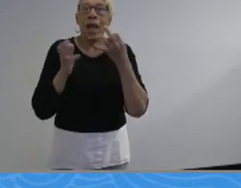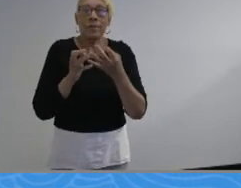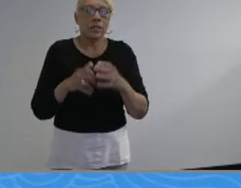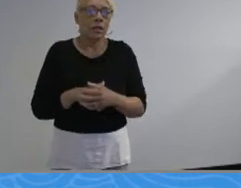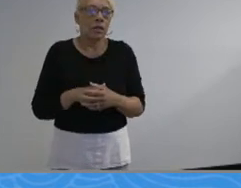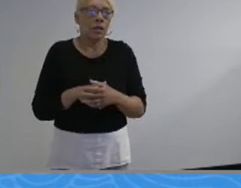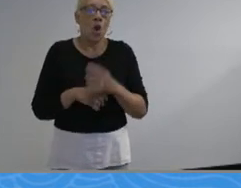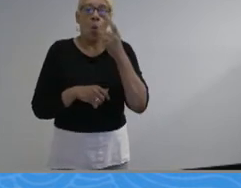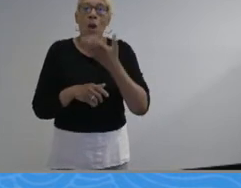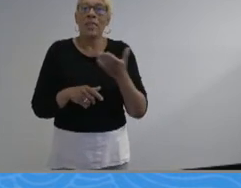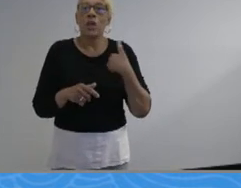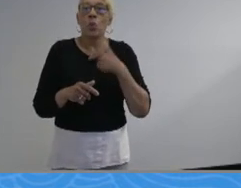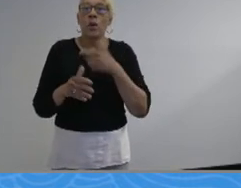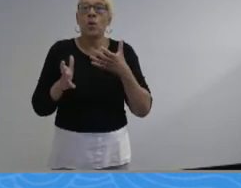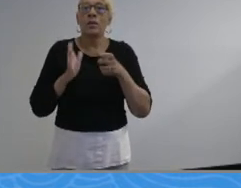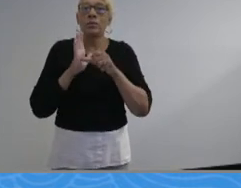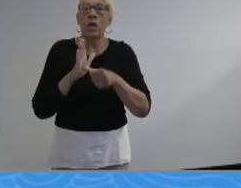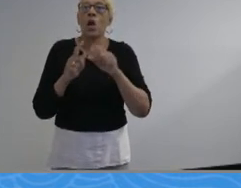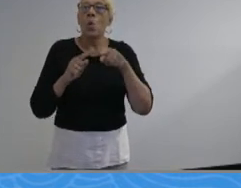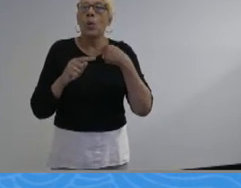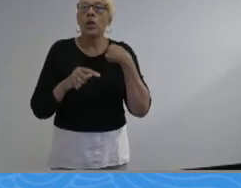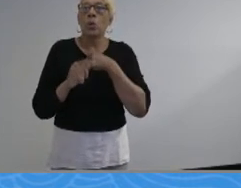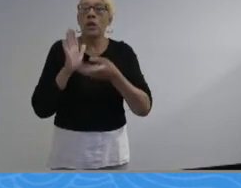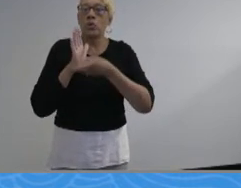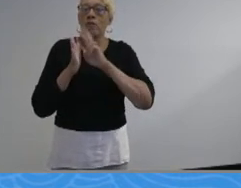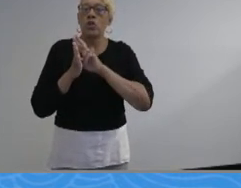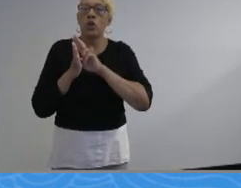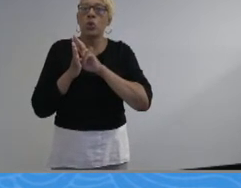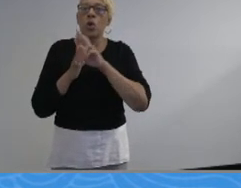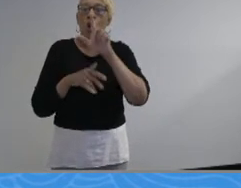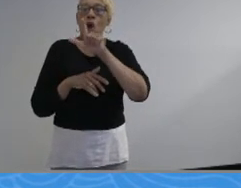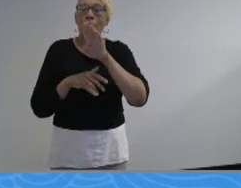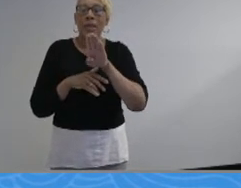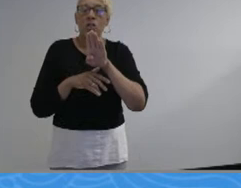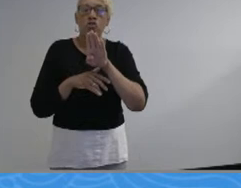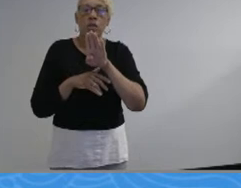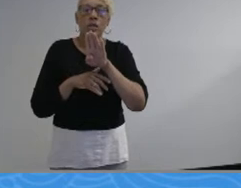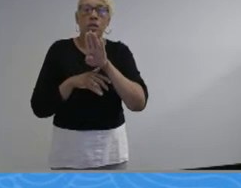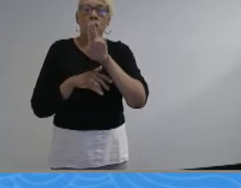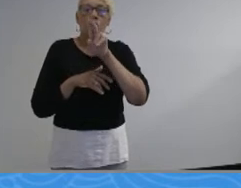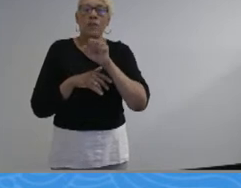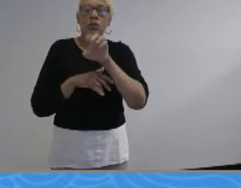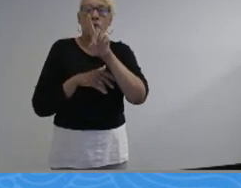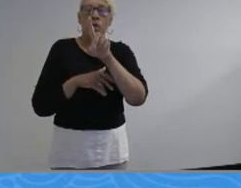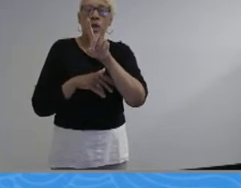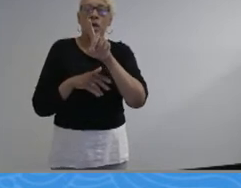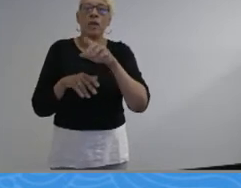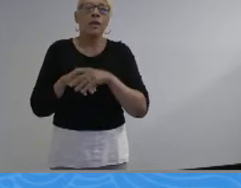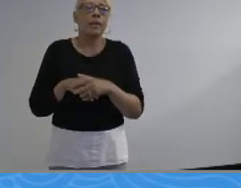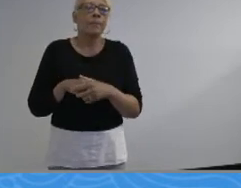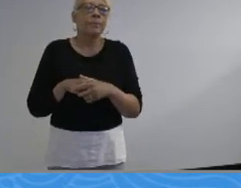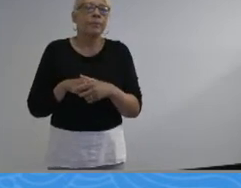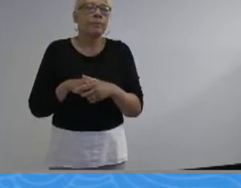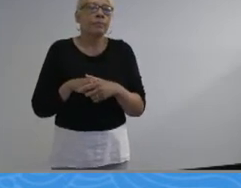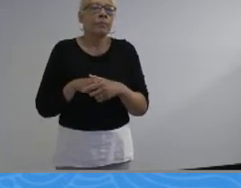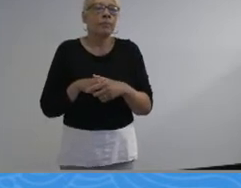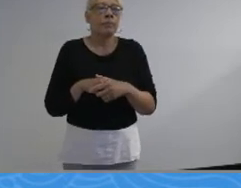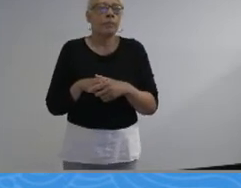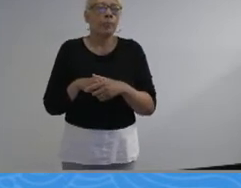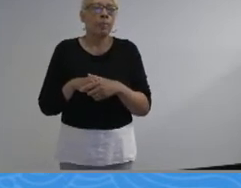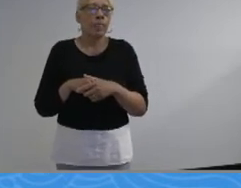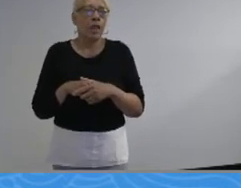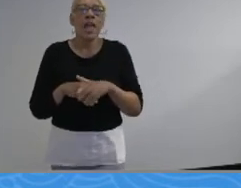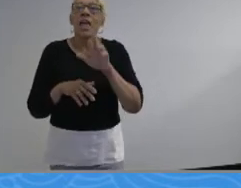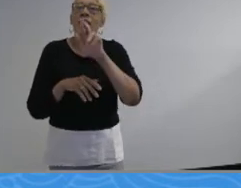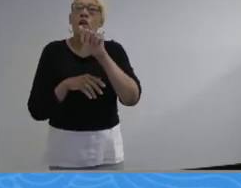we want to point out is that when we reviewed Long Beach Unified's ratings, the group or the staff working on this task